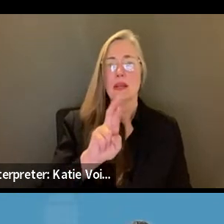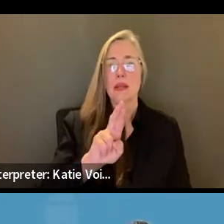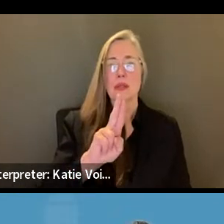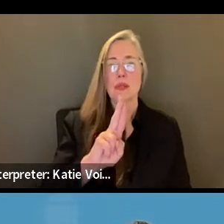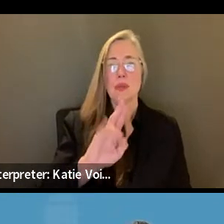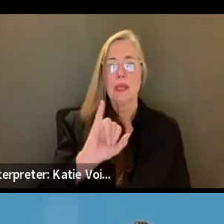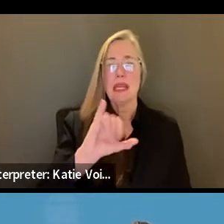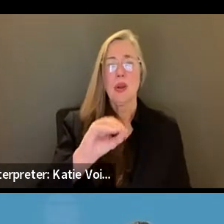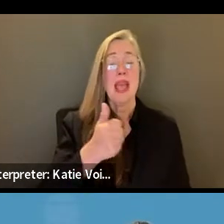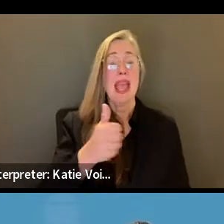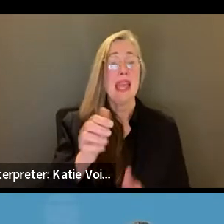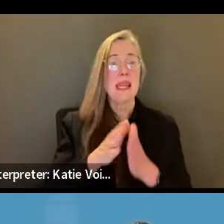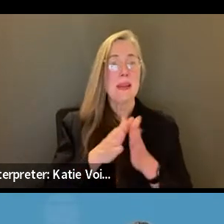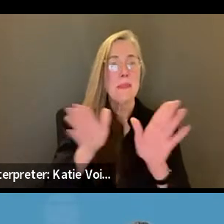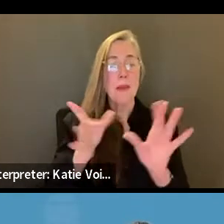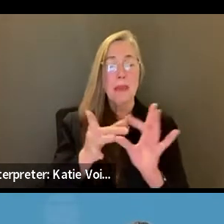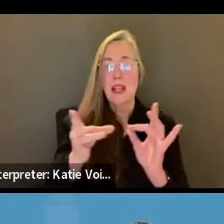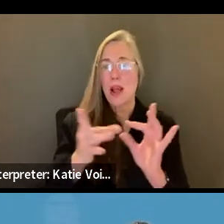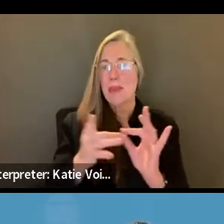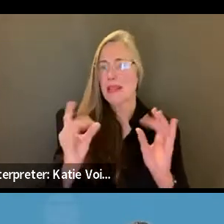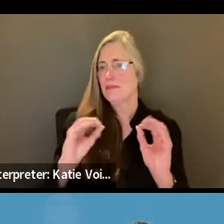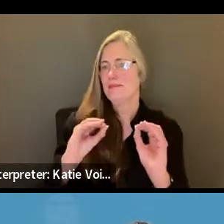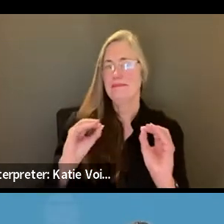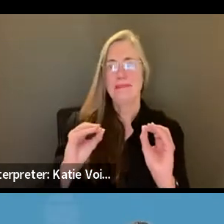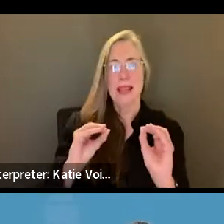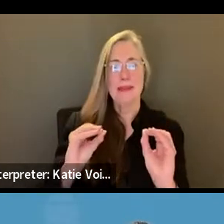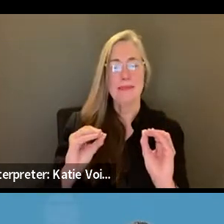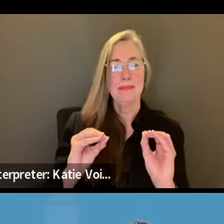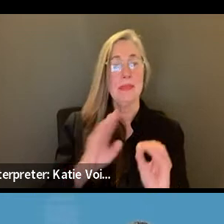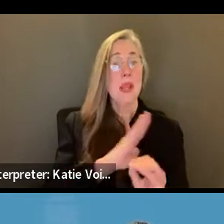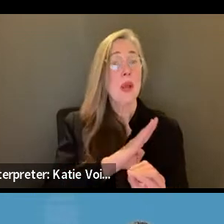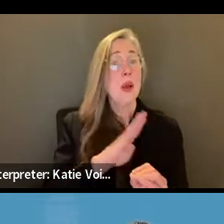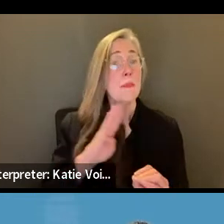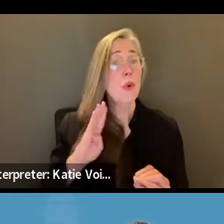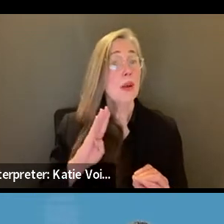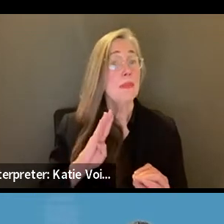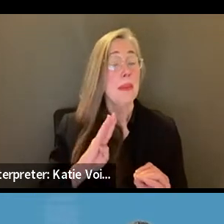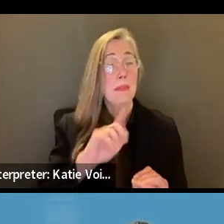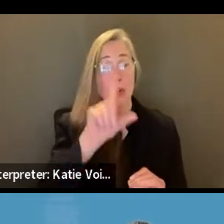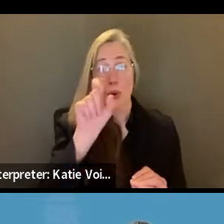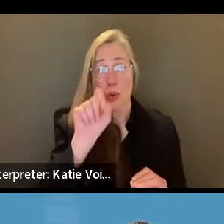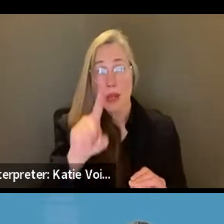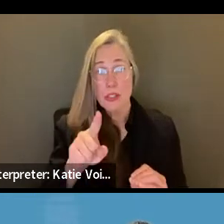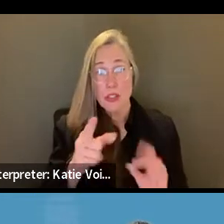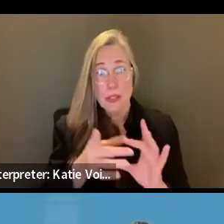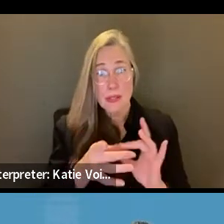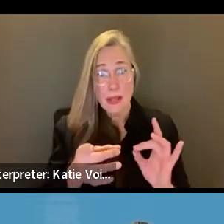No public comment on this item. Board members, questions or comments?